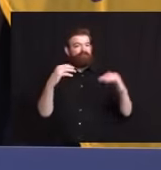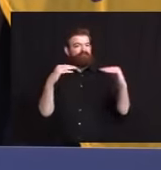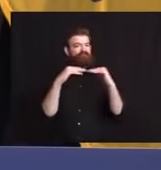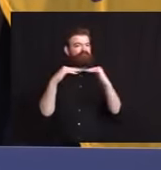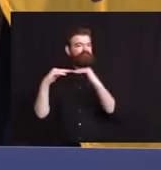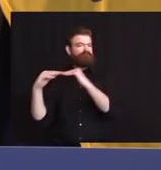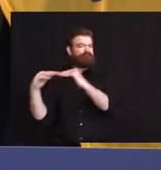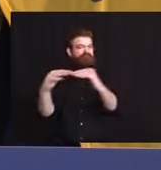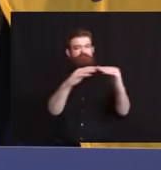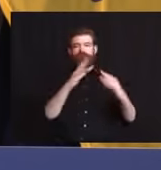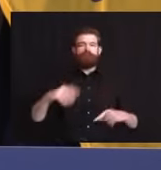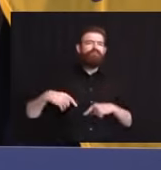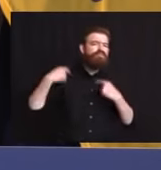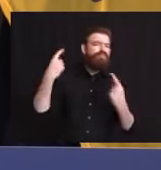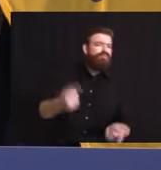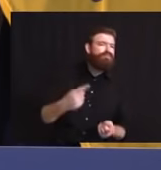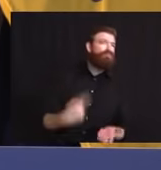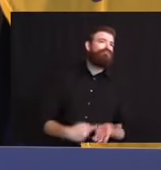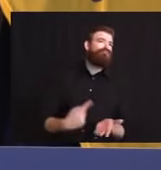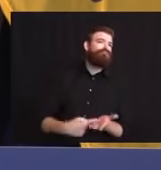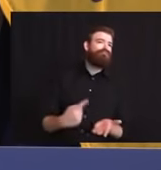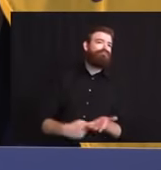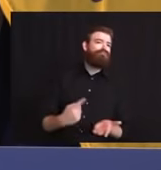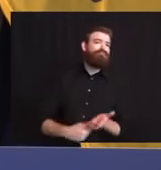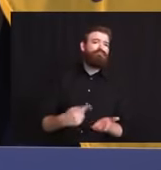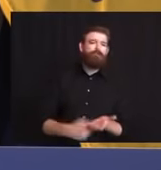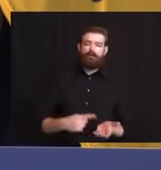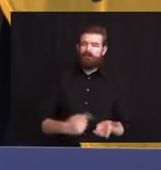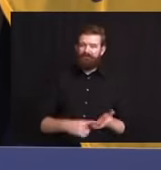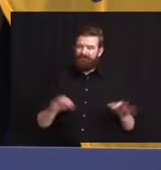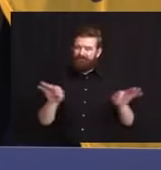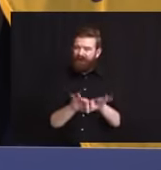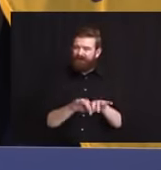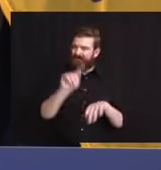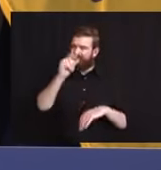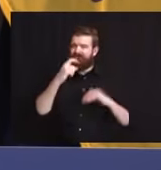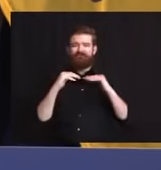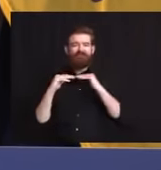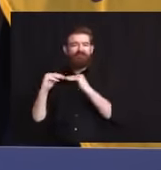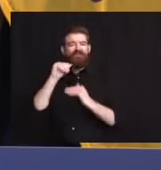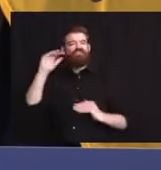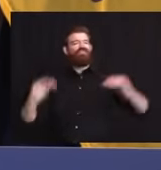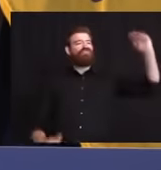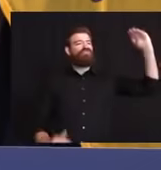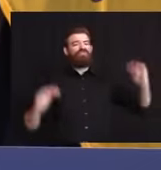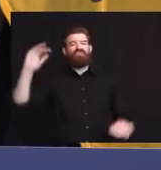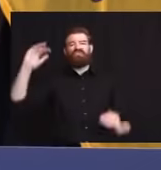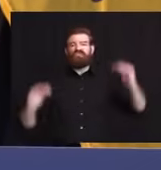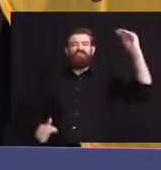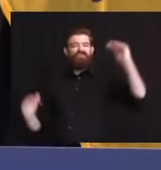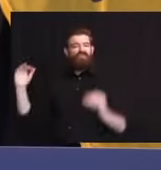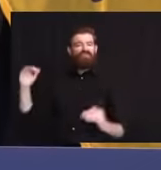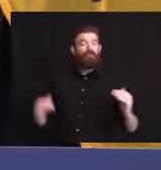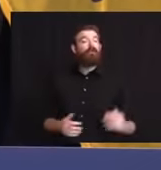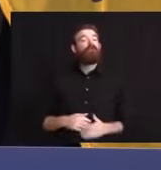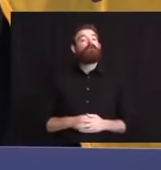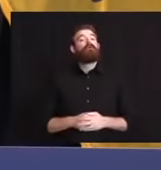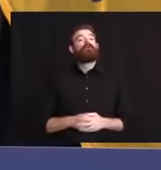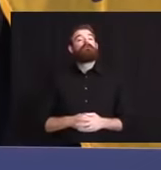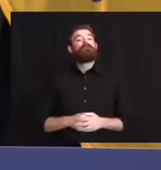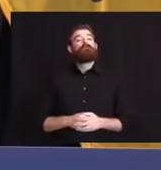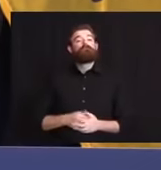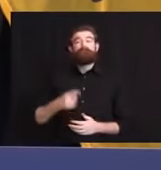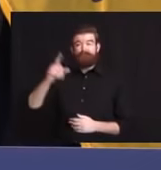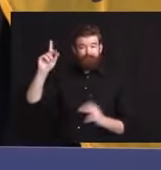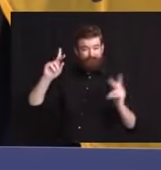budget addresses and prior budget discussions, the notion has always been to ask those who can afford it the